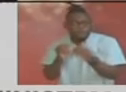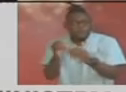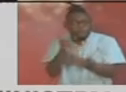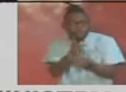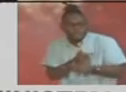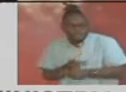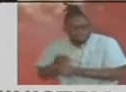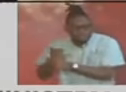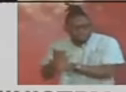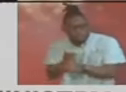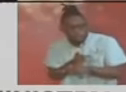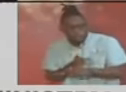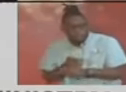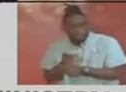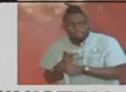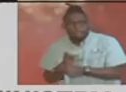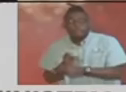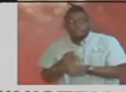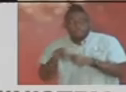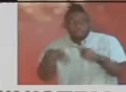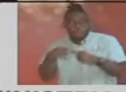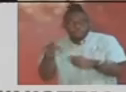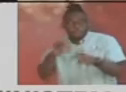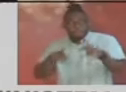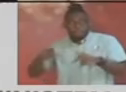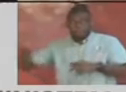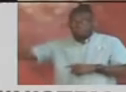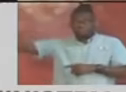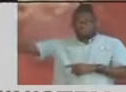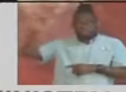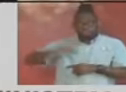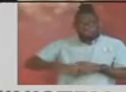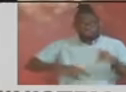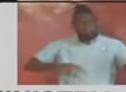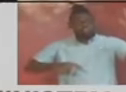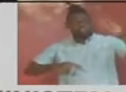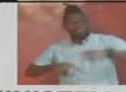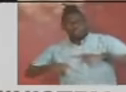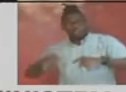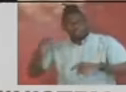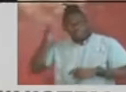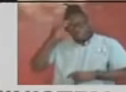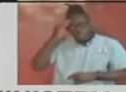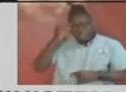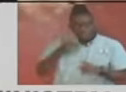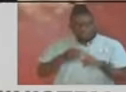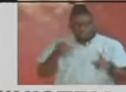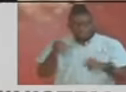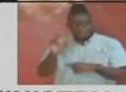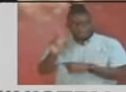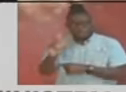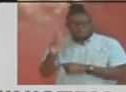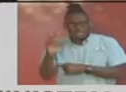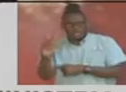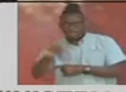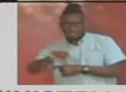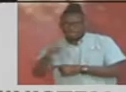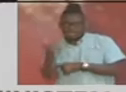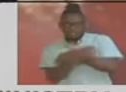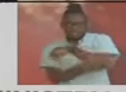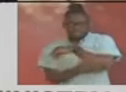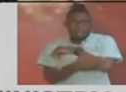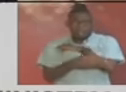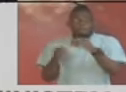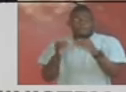is travel, there's a possibility of introducing the variants, because we know that, for instance, the UK variant, over 40 or 50%